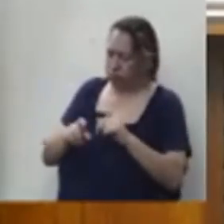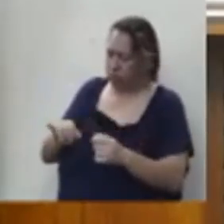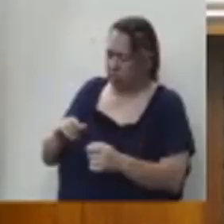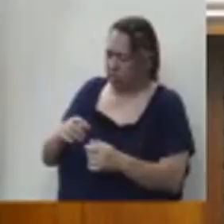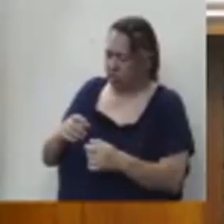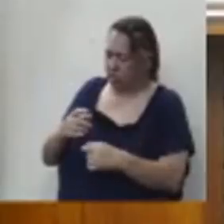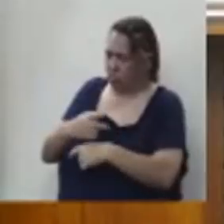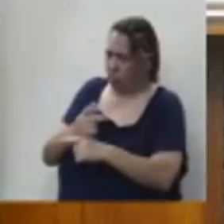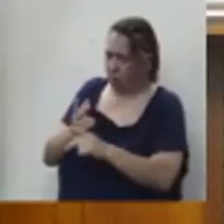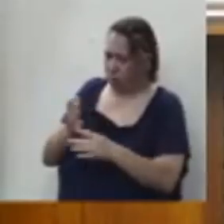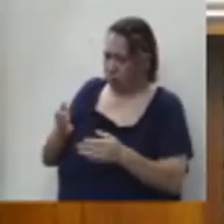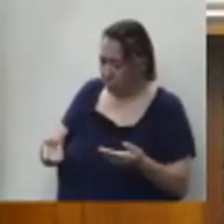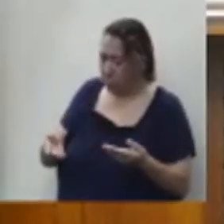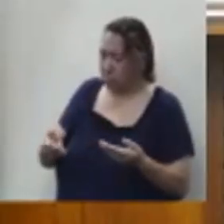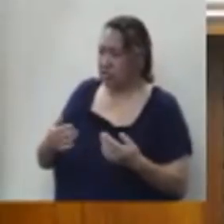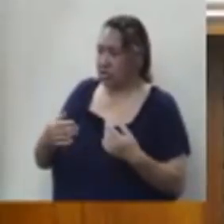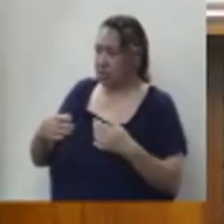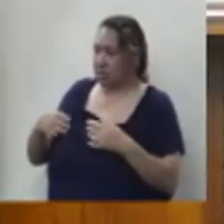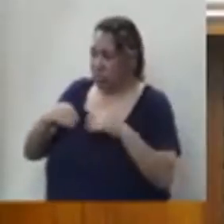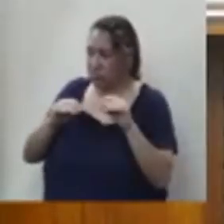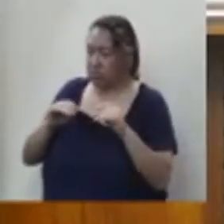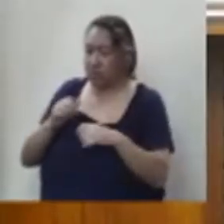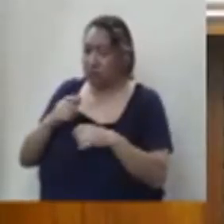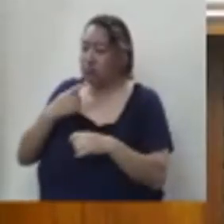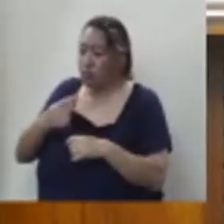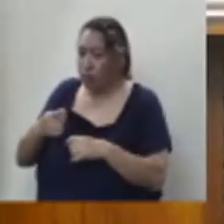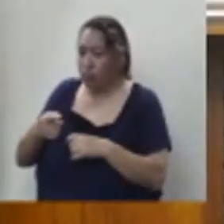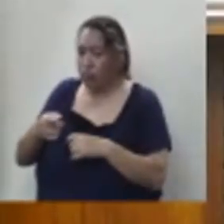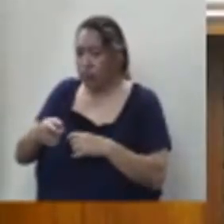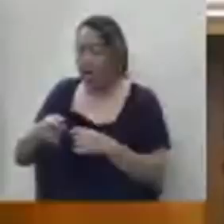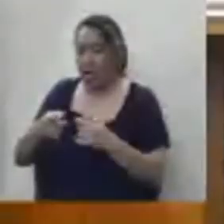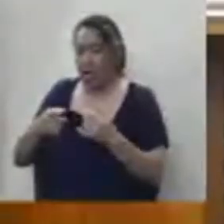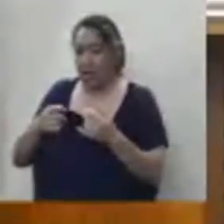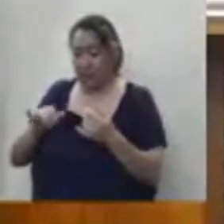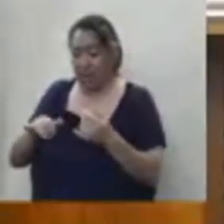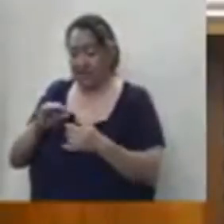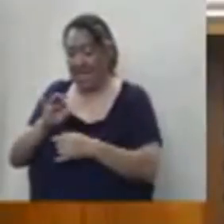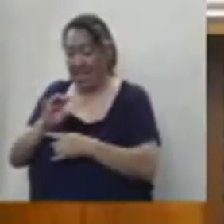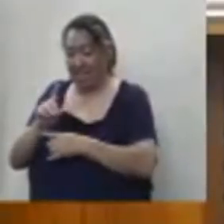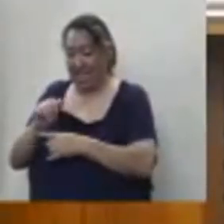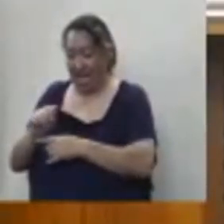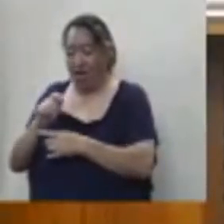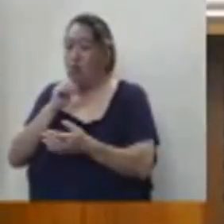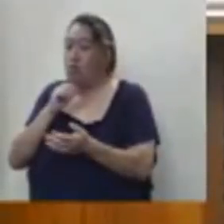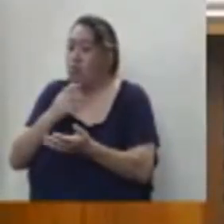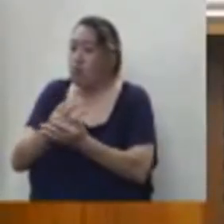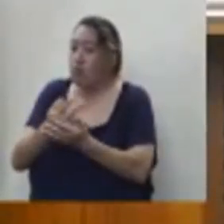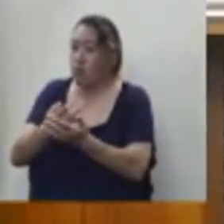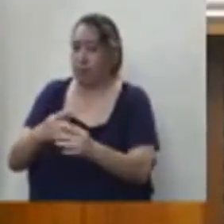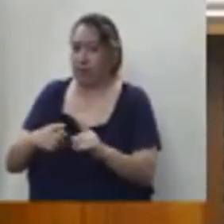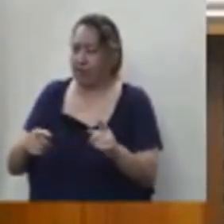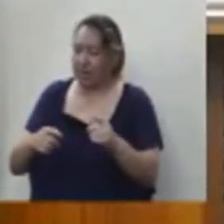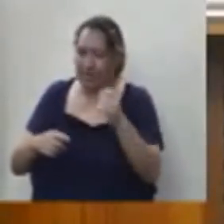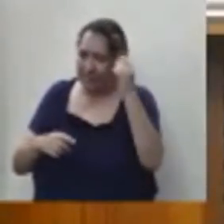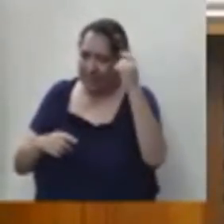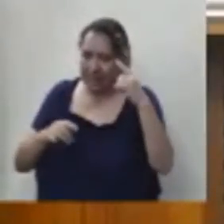every assurance to the wholesaler that it was FDA approved. However, they did not understand that the approval they were selling it on